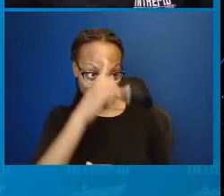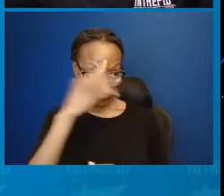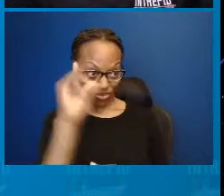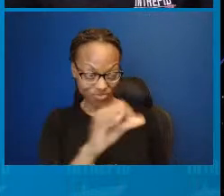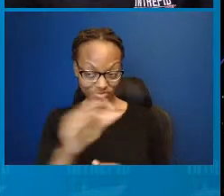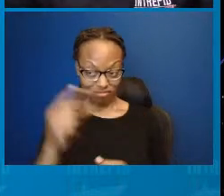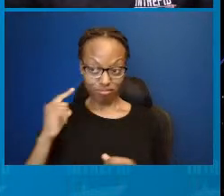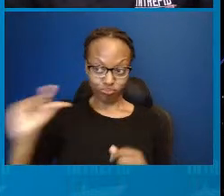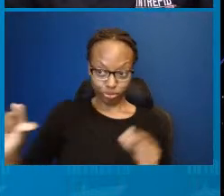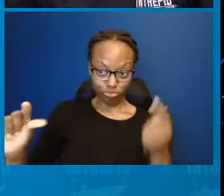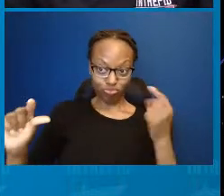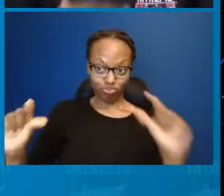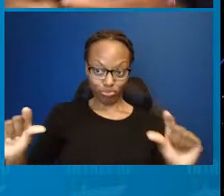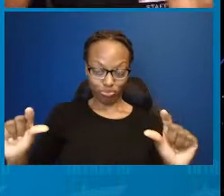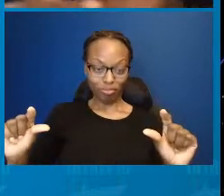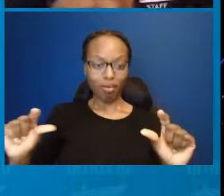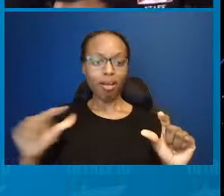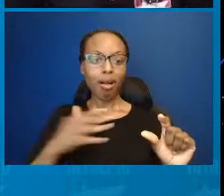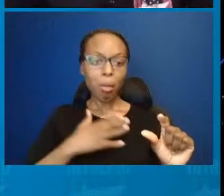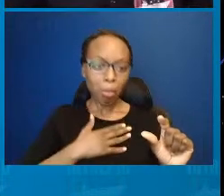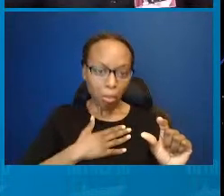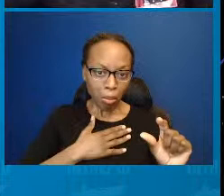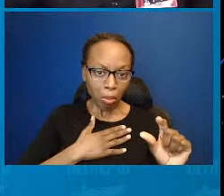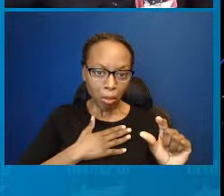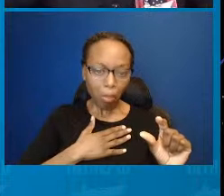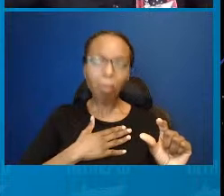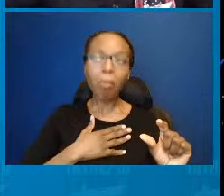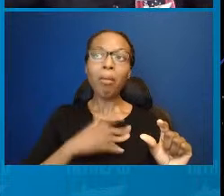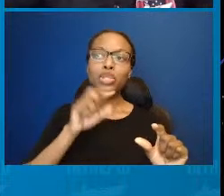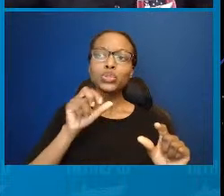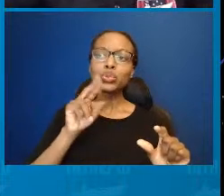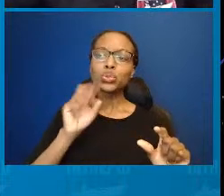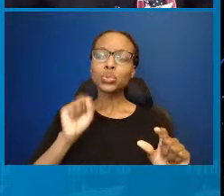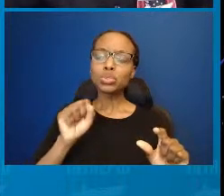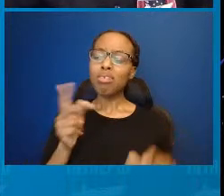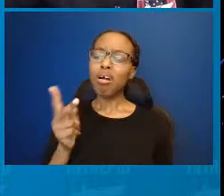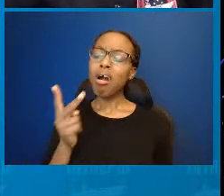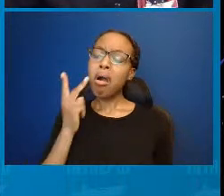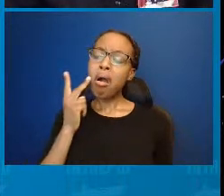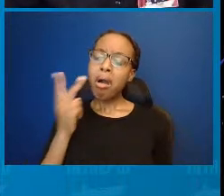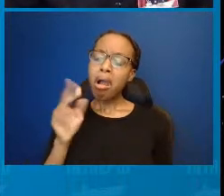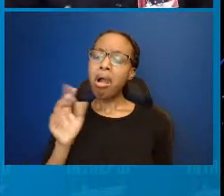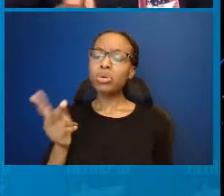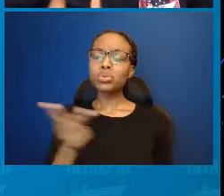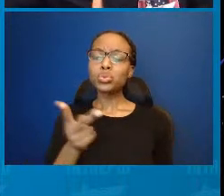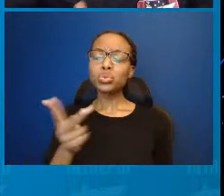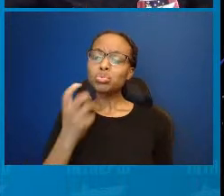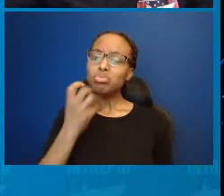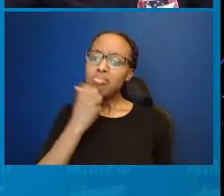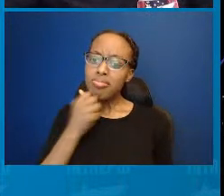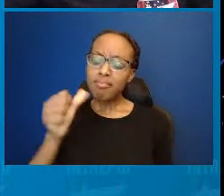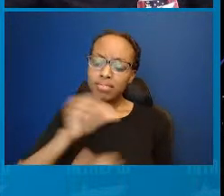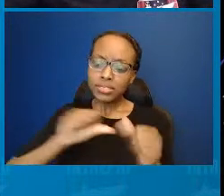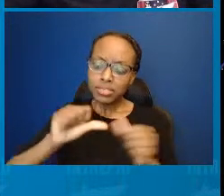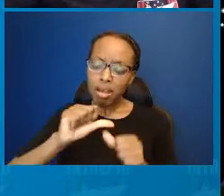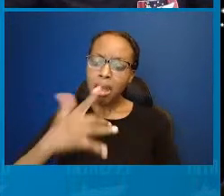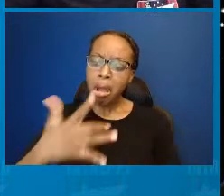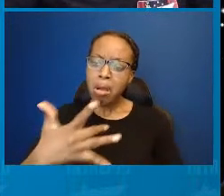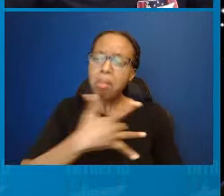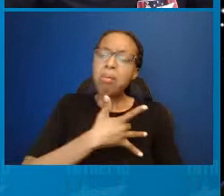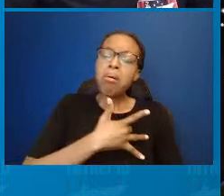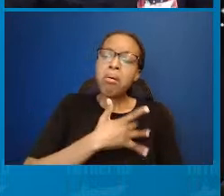can always be reminded of the brotherly love that these brothers shared. Now, ladies and gentlemen, I've mentioned a lot